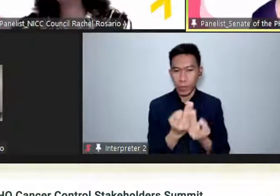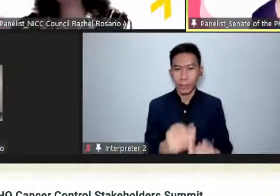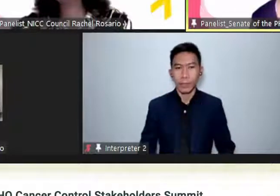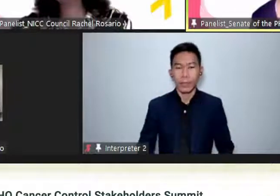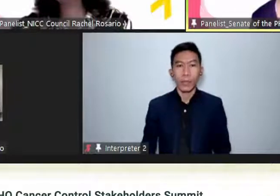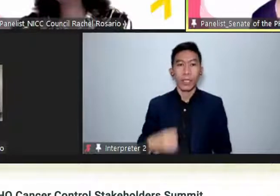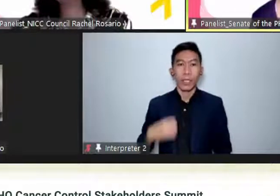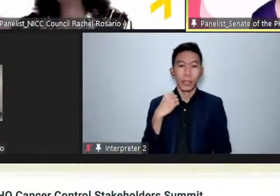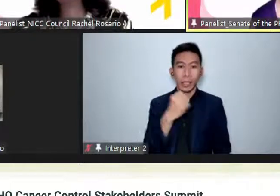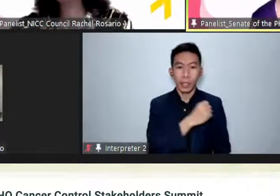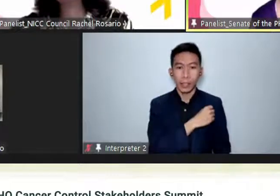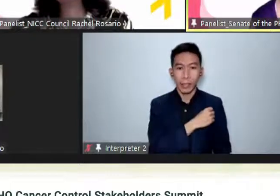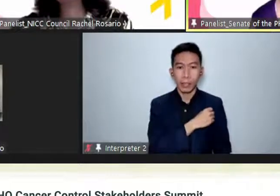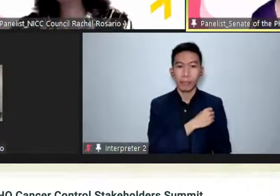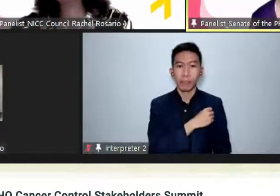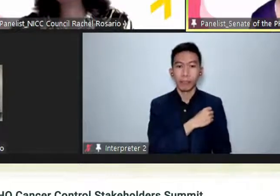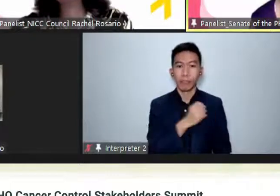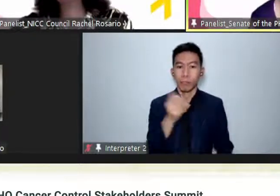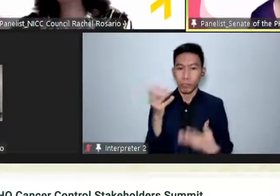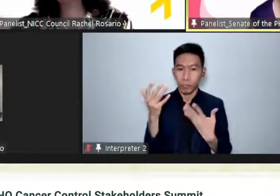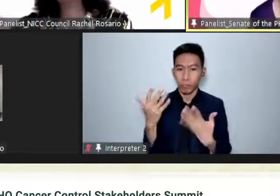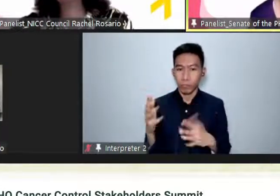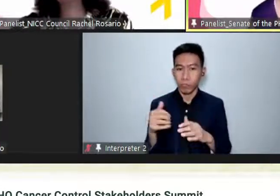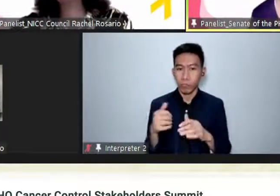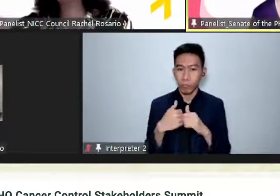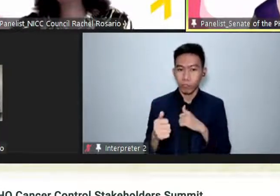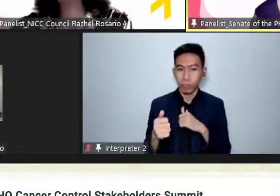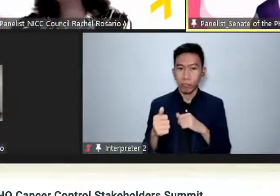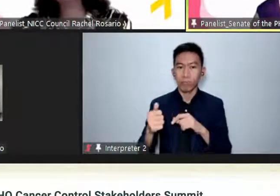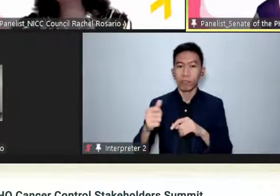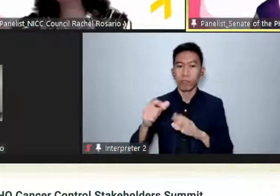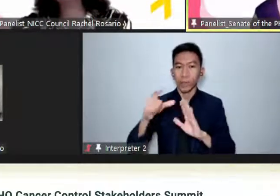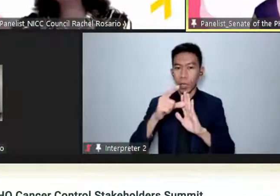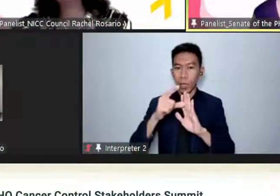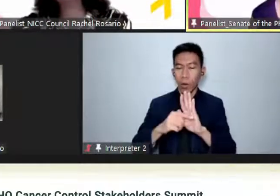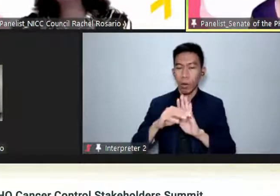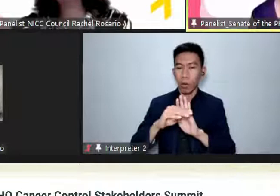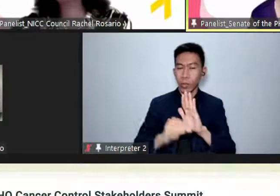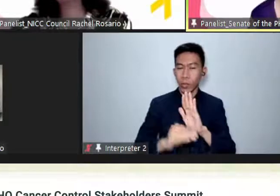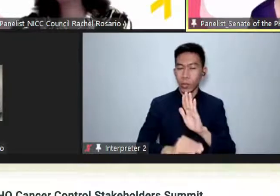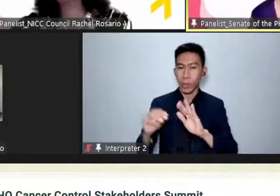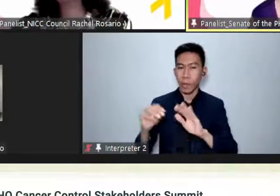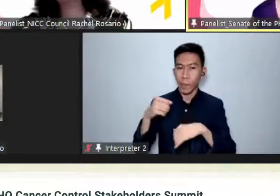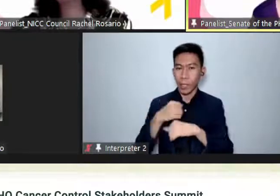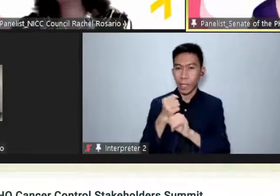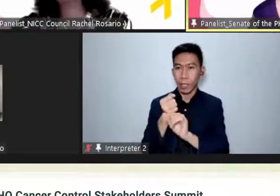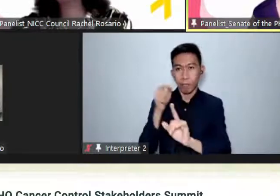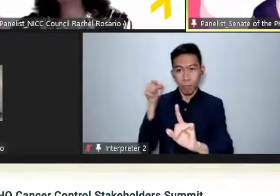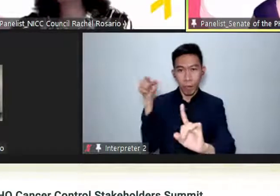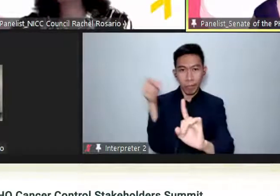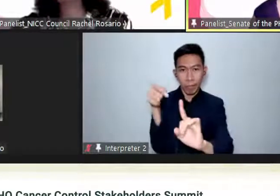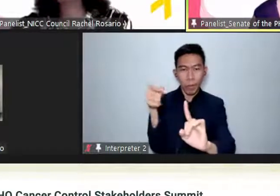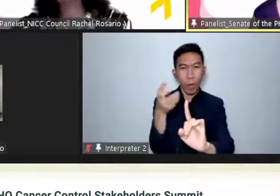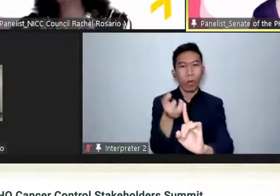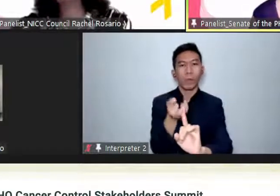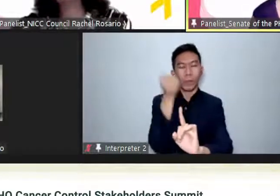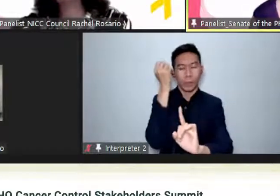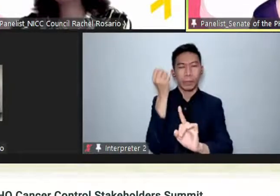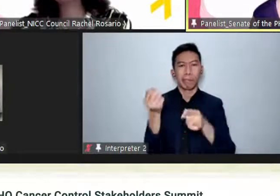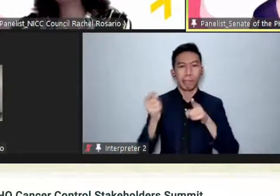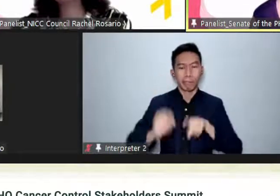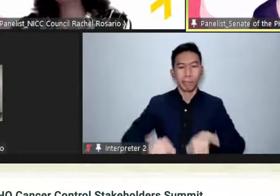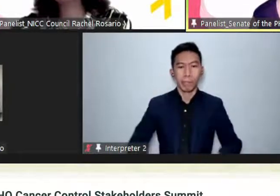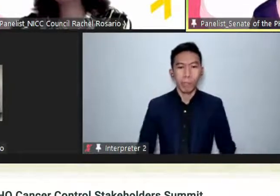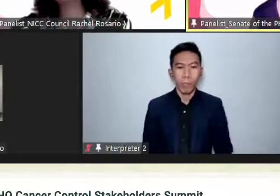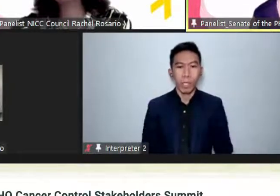Senate, we have passed actually enabling laws to make this goal a reality. These